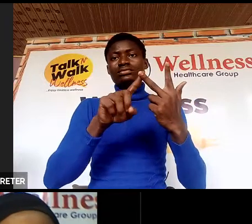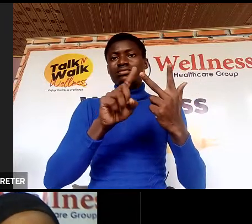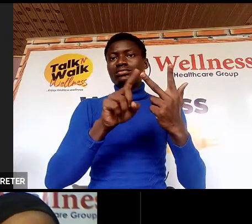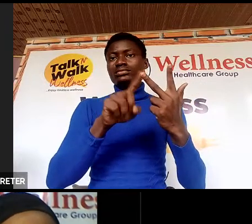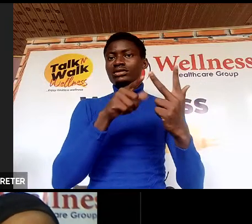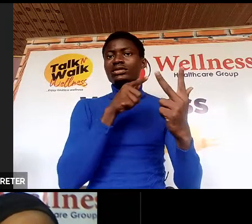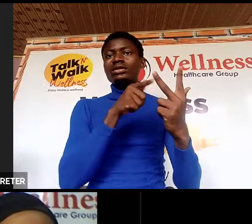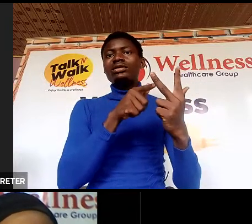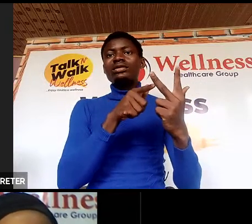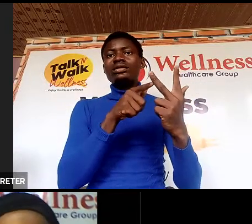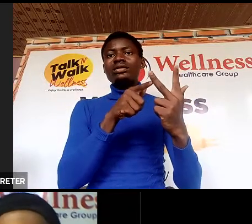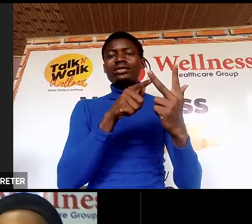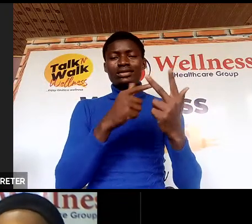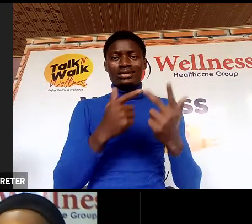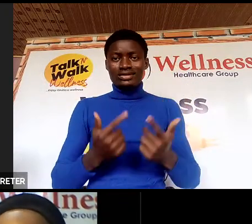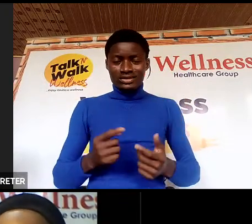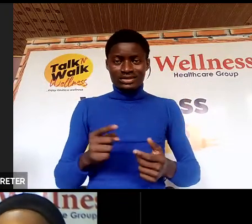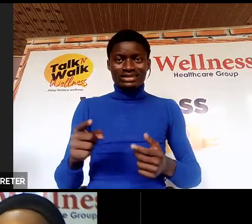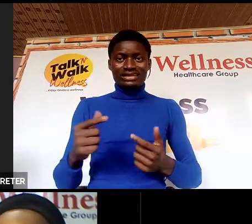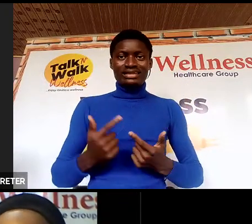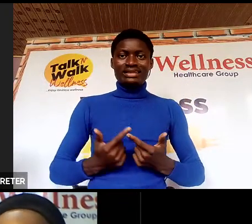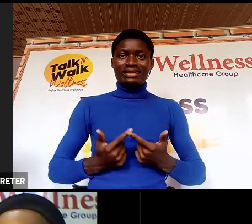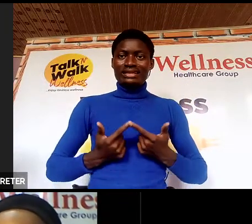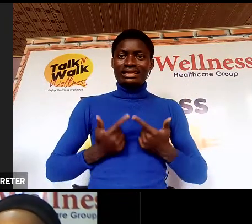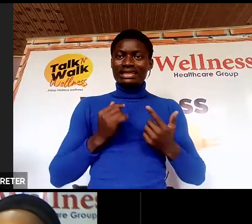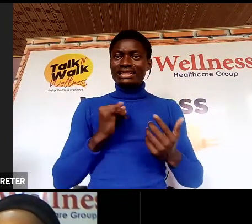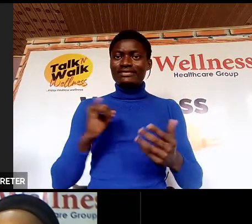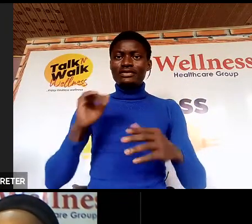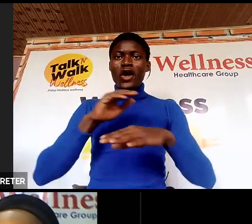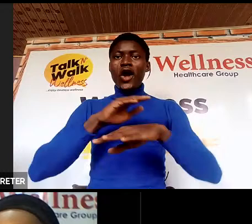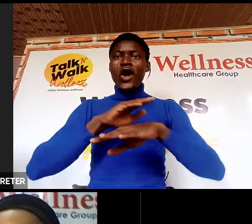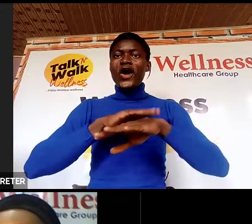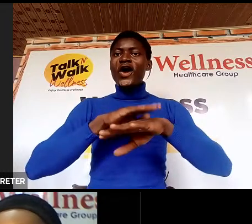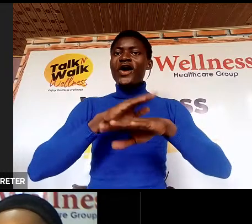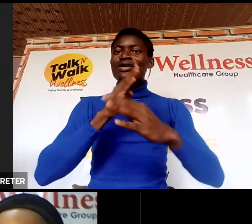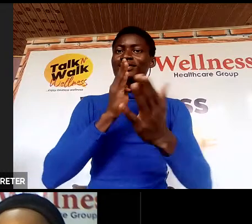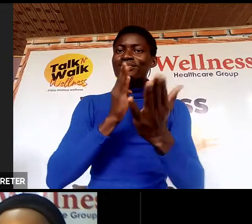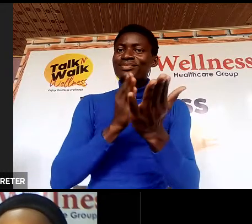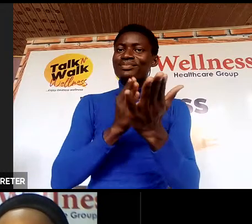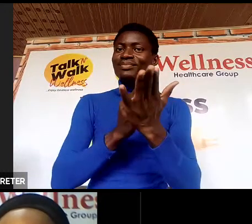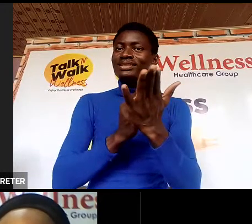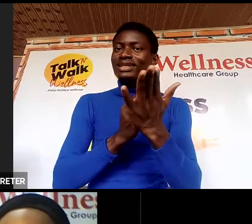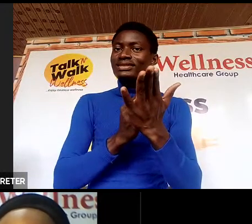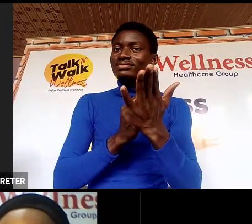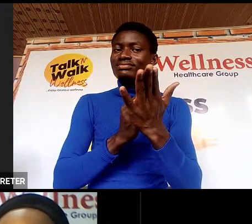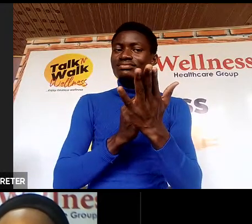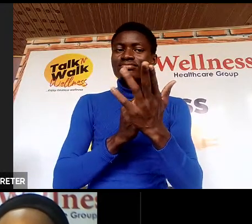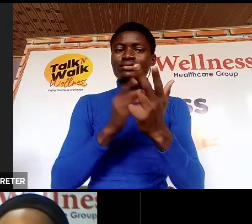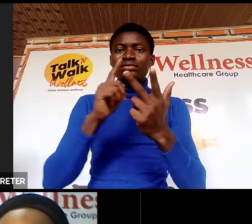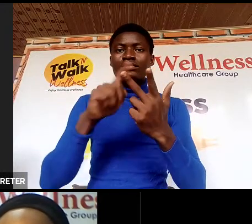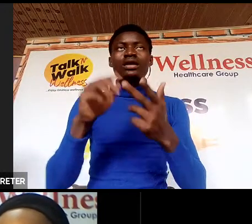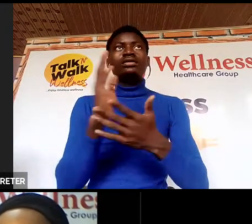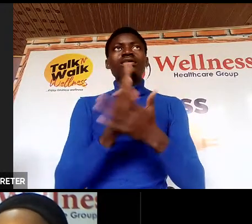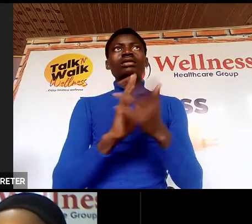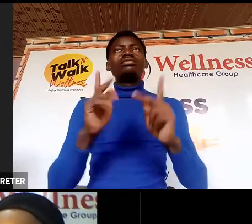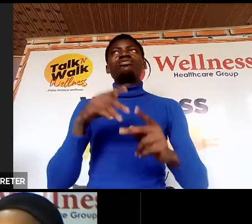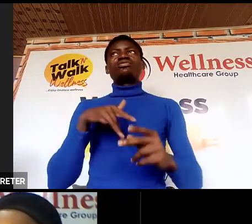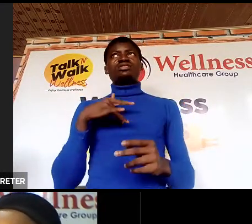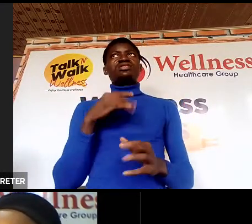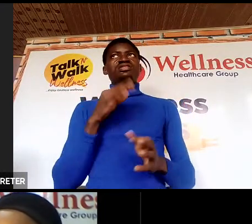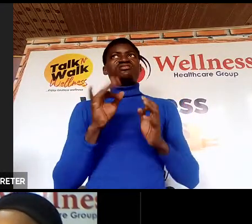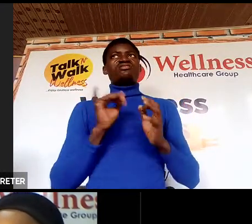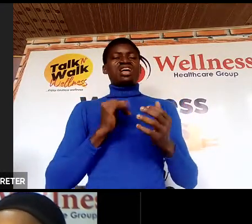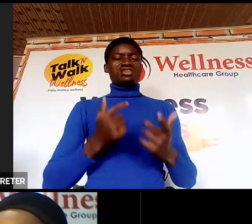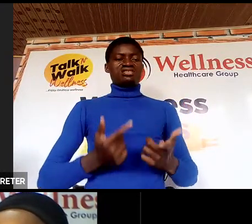living on a budget, people are making them not spend their hard-earned money the way they want. And even when we see people that live on budgets, we call them